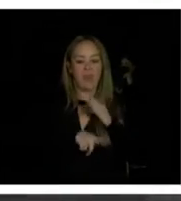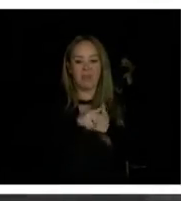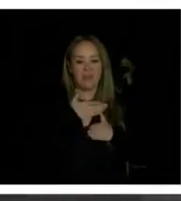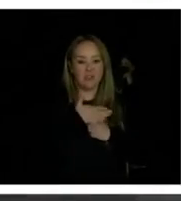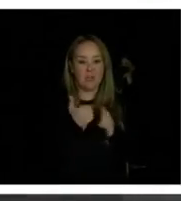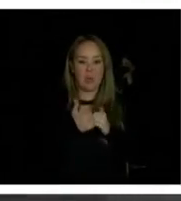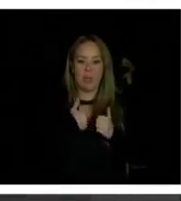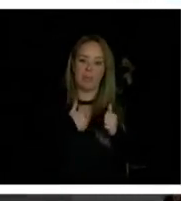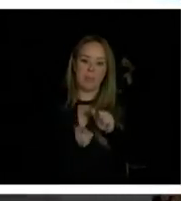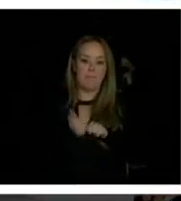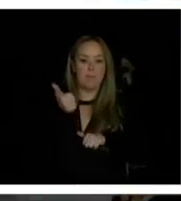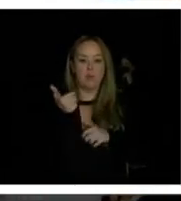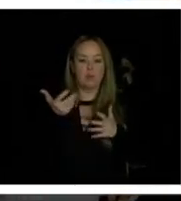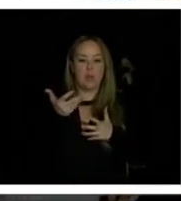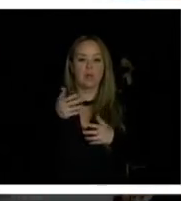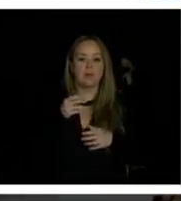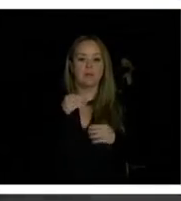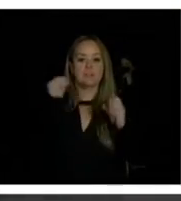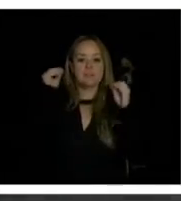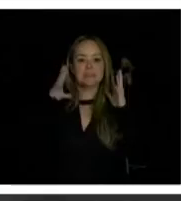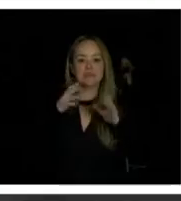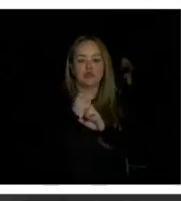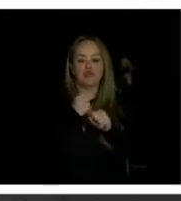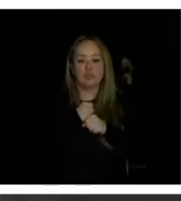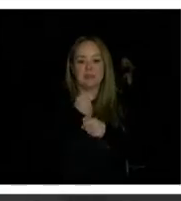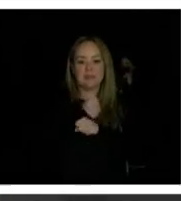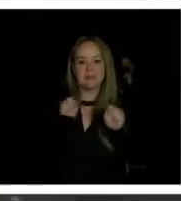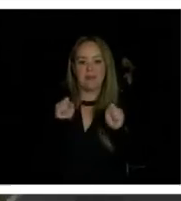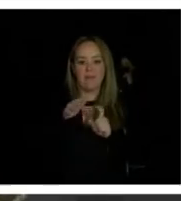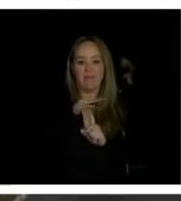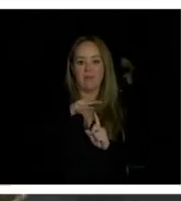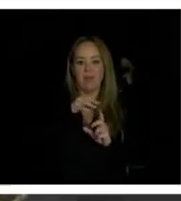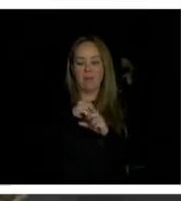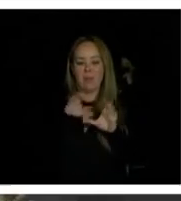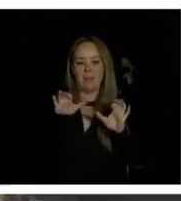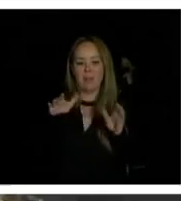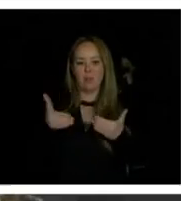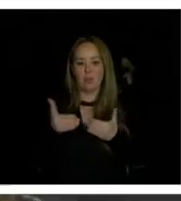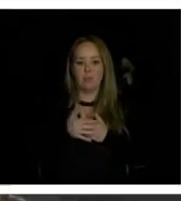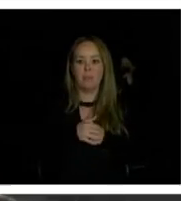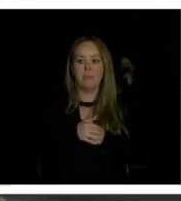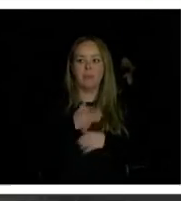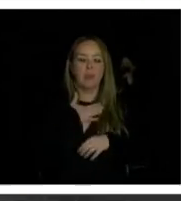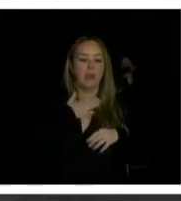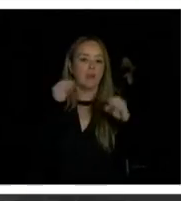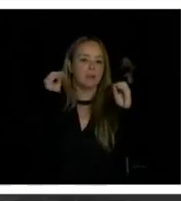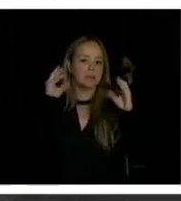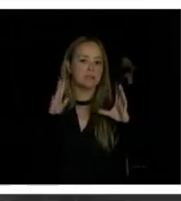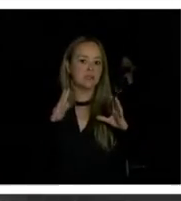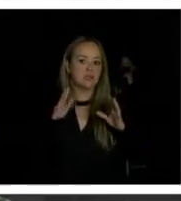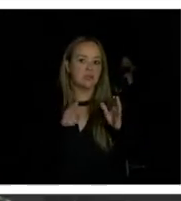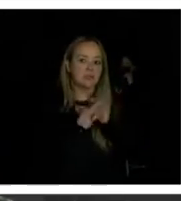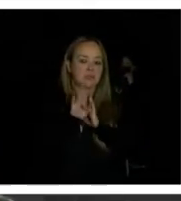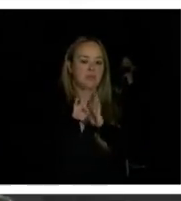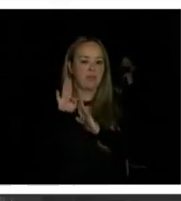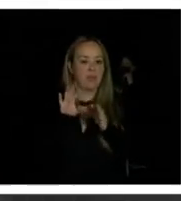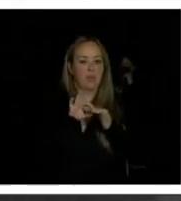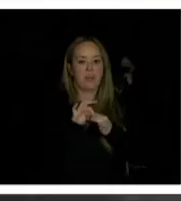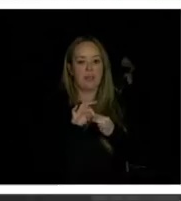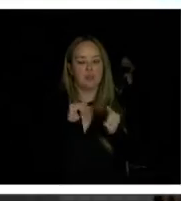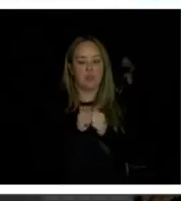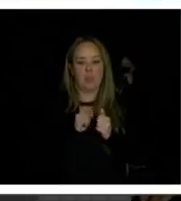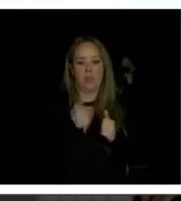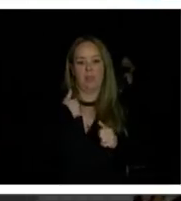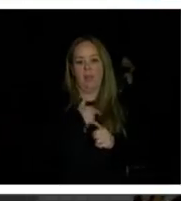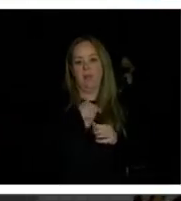me the most is that our teachers create a safe environment in the classroom. Our teachers develop relationships with